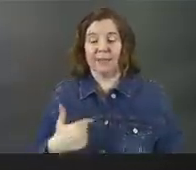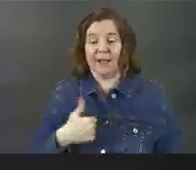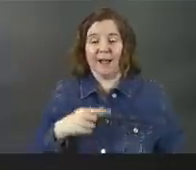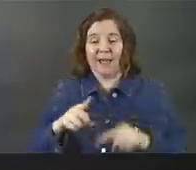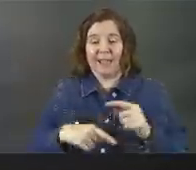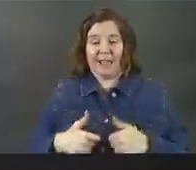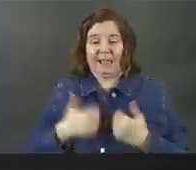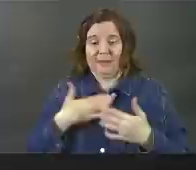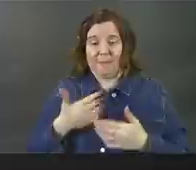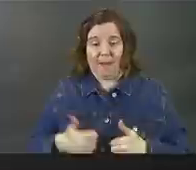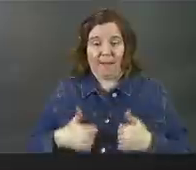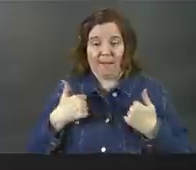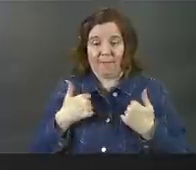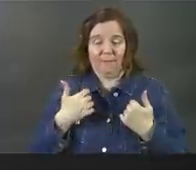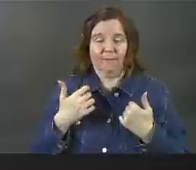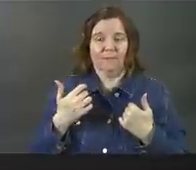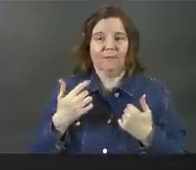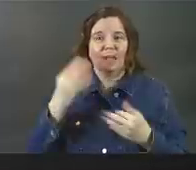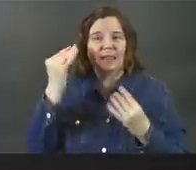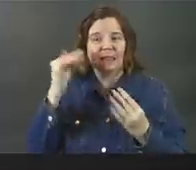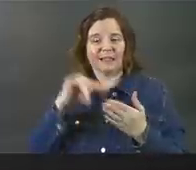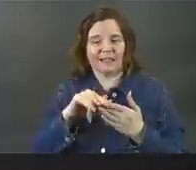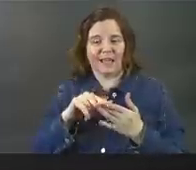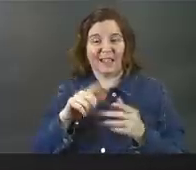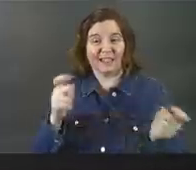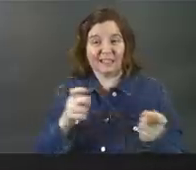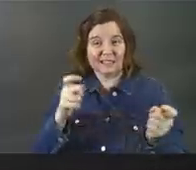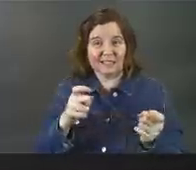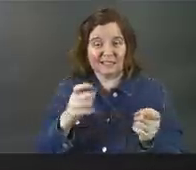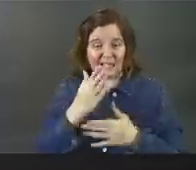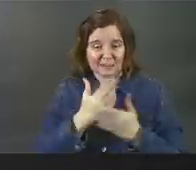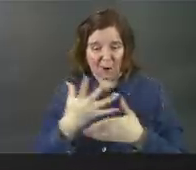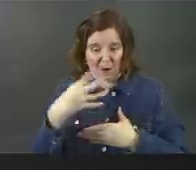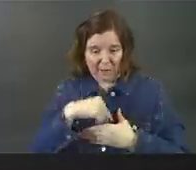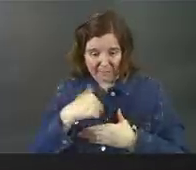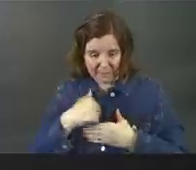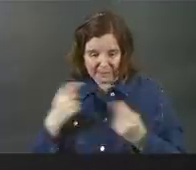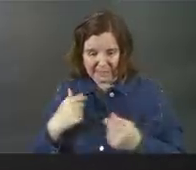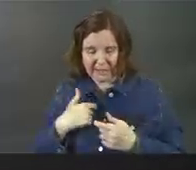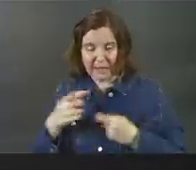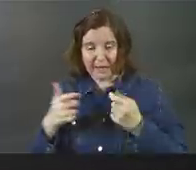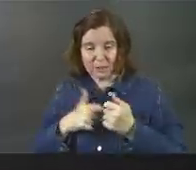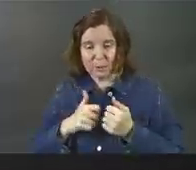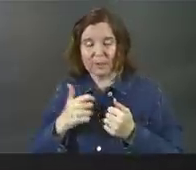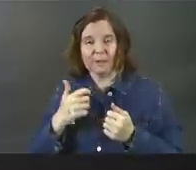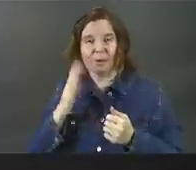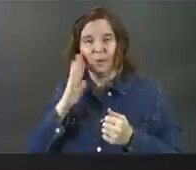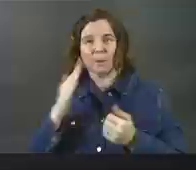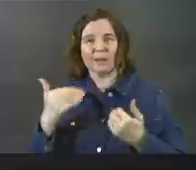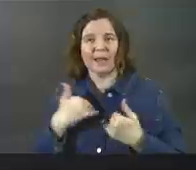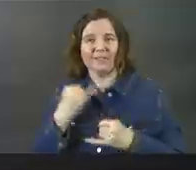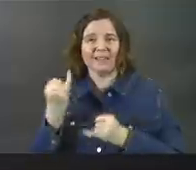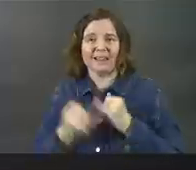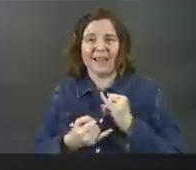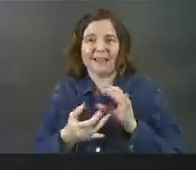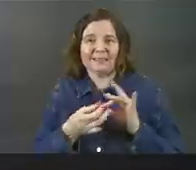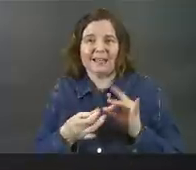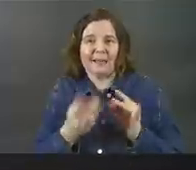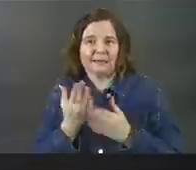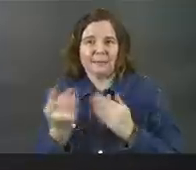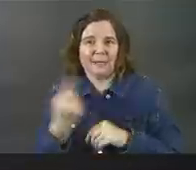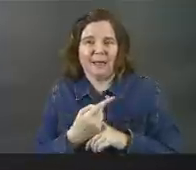I cannot live my life thinking that the sin that is a part of me and the sin that I deal with is going to have the last say